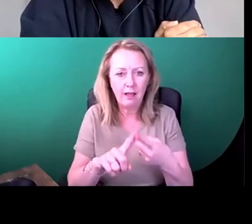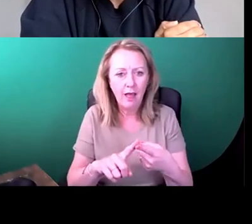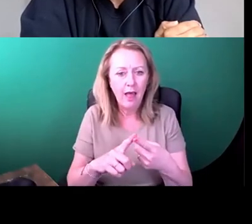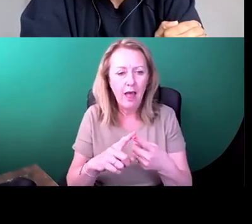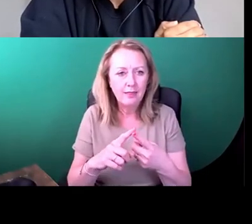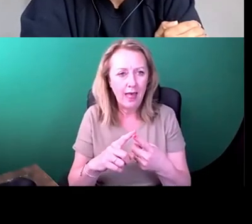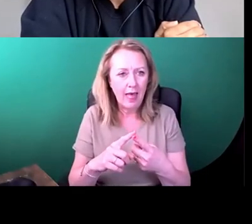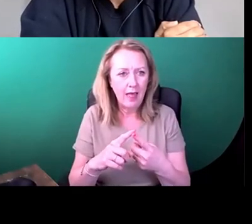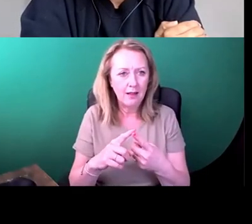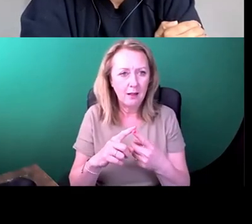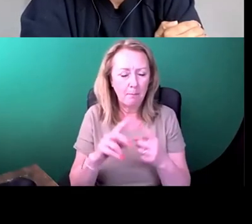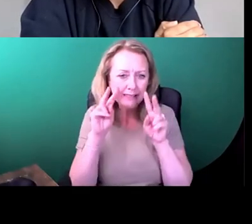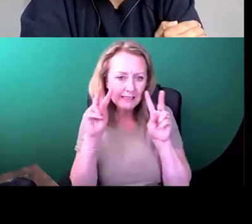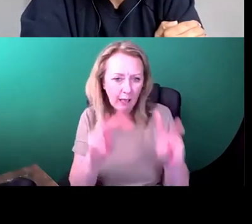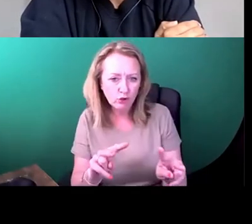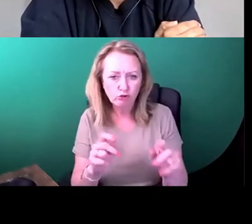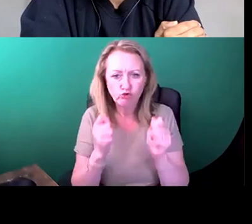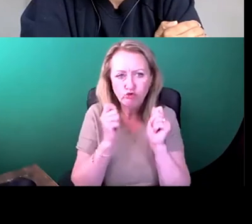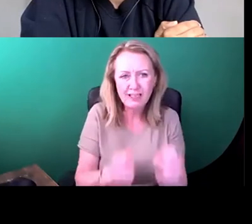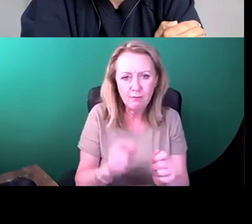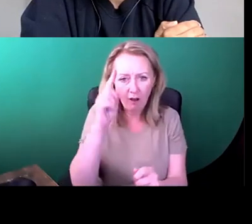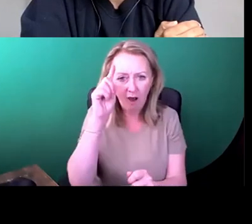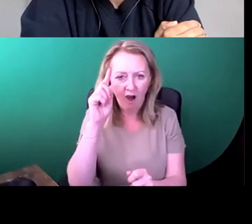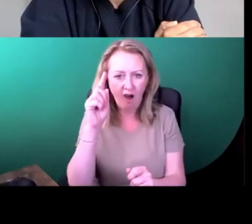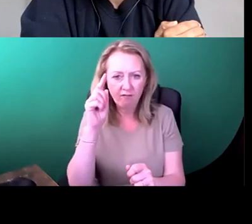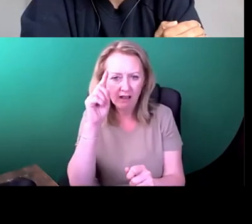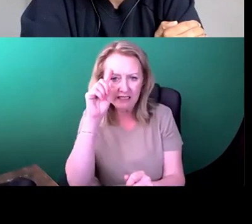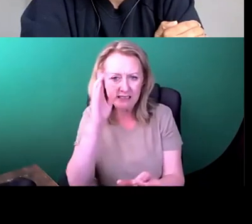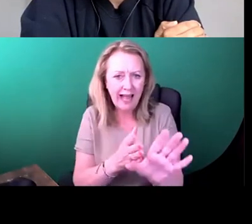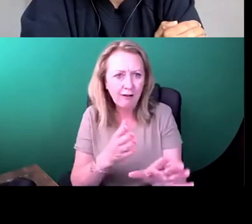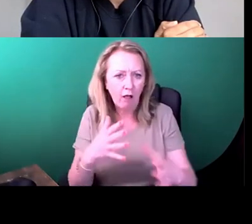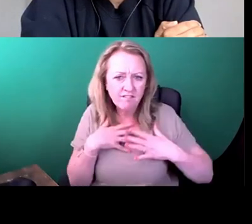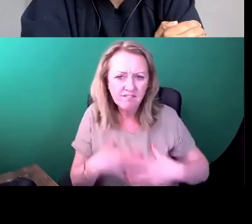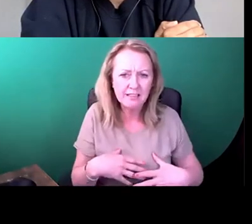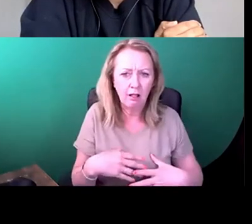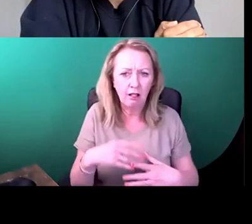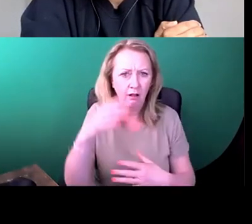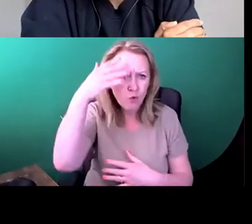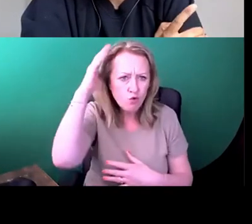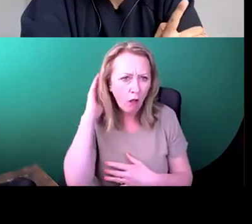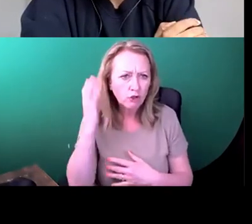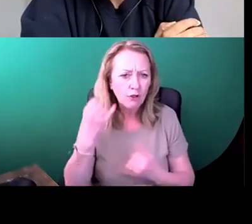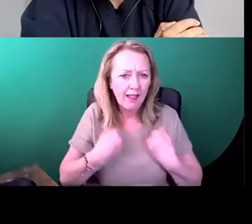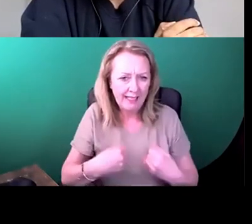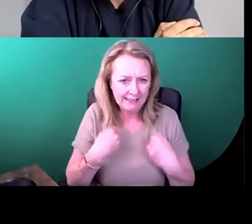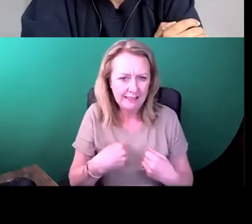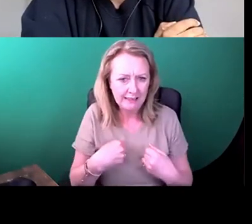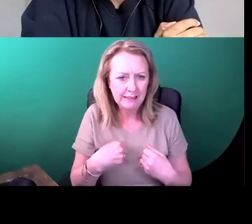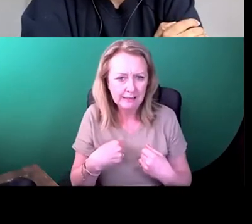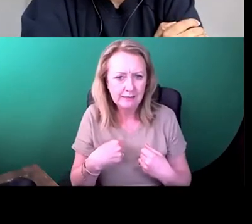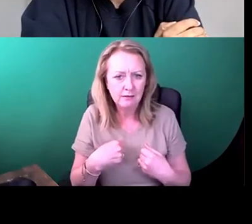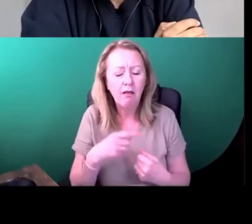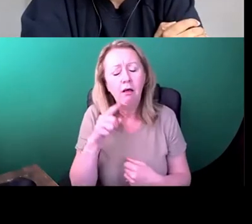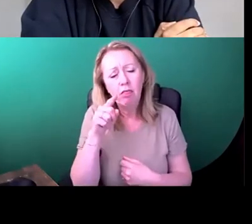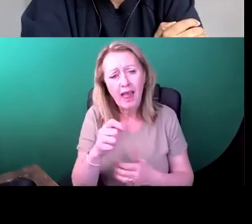TERF provided us as guest curators the parameters within which to frame this exhibition for their constituency. They also provided